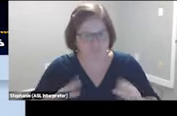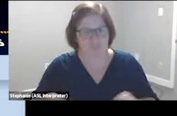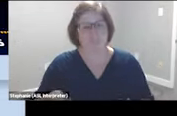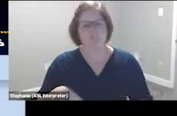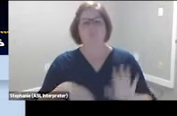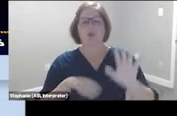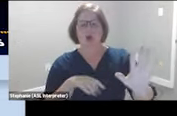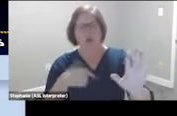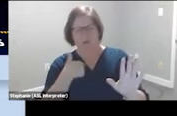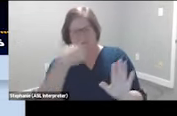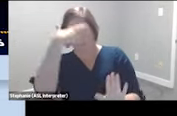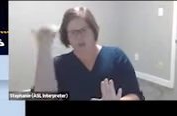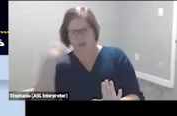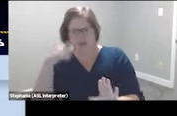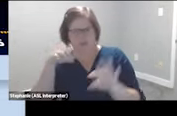the end if you folks don't mind.